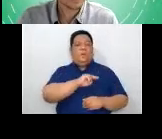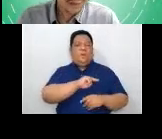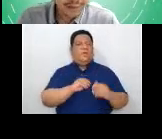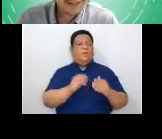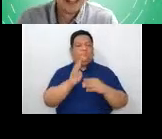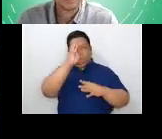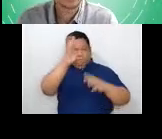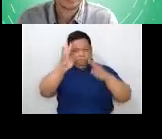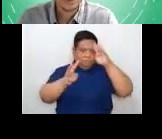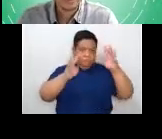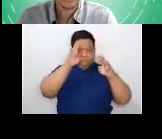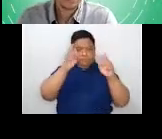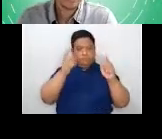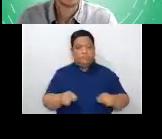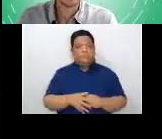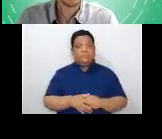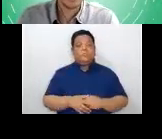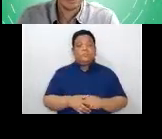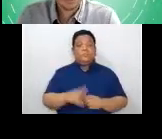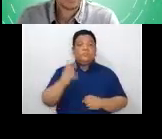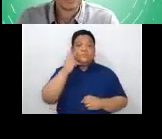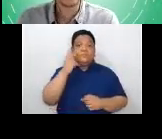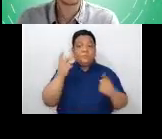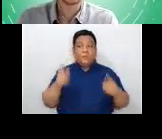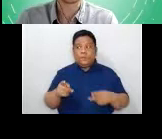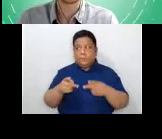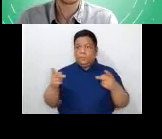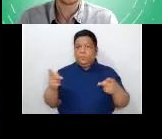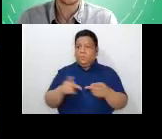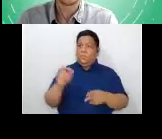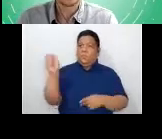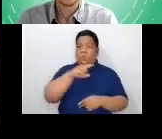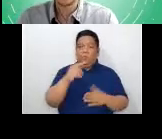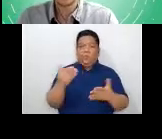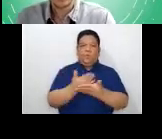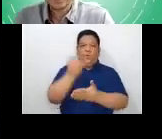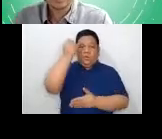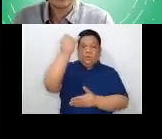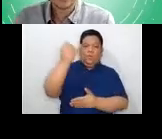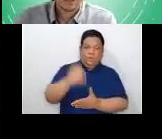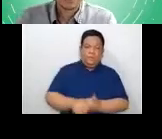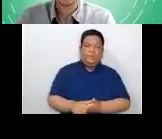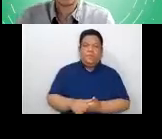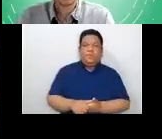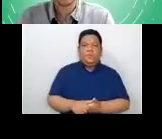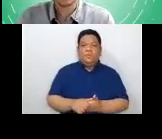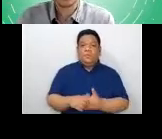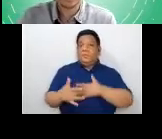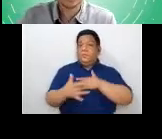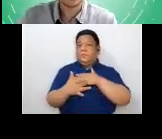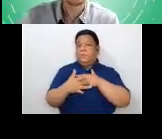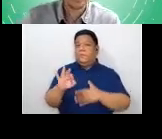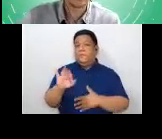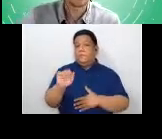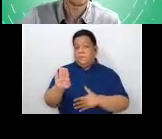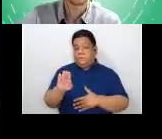And we've seen cases where, from the most surprising places, new ideas pop up. So digital fabrication and digital technologies are